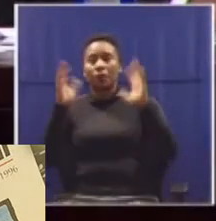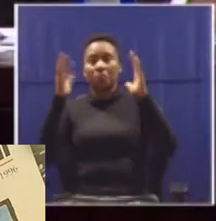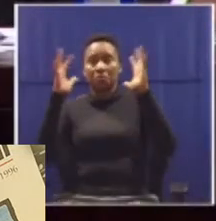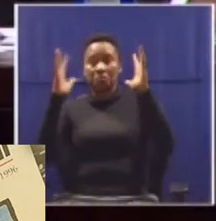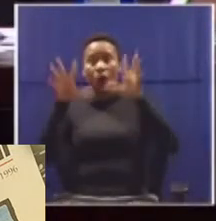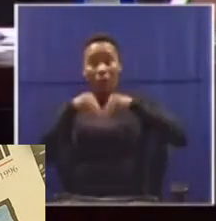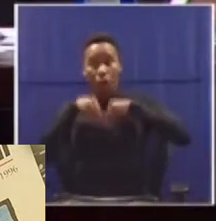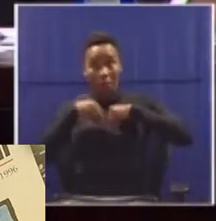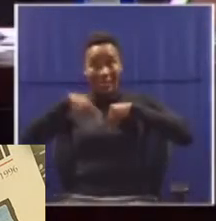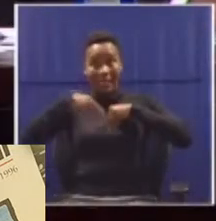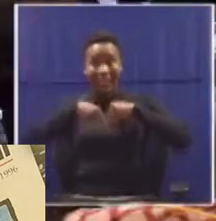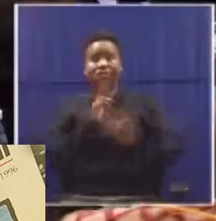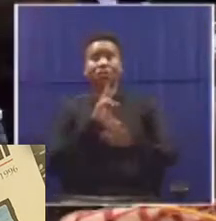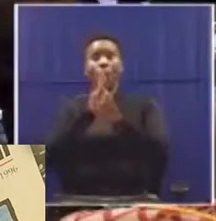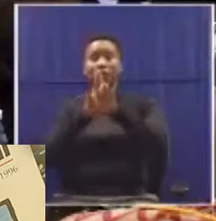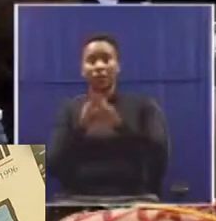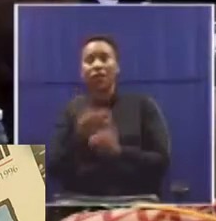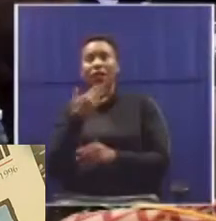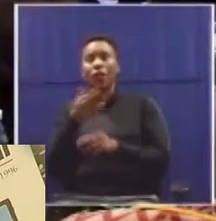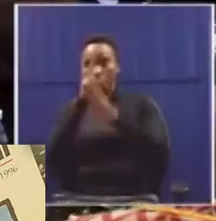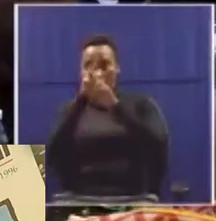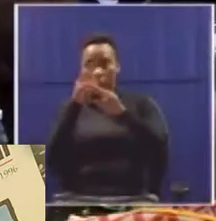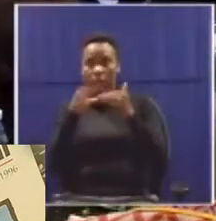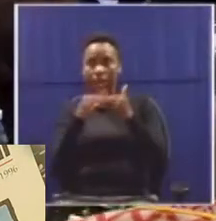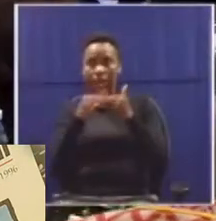thank you honor member the eff